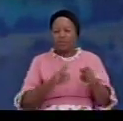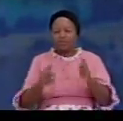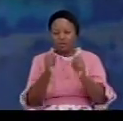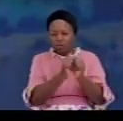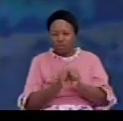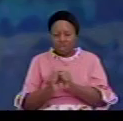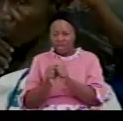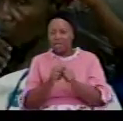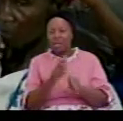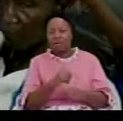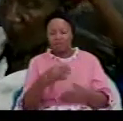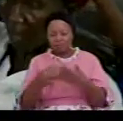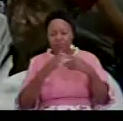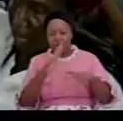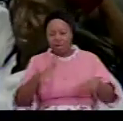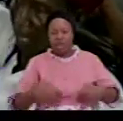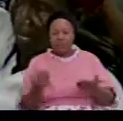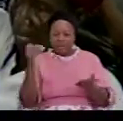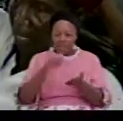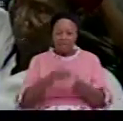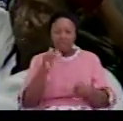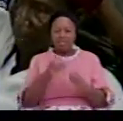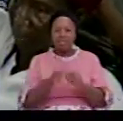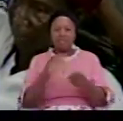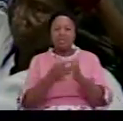in Jesus' name.